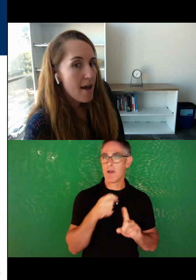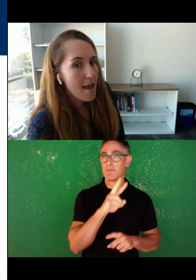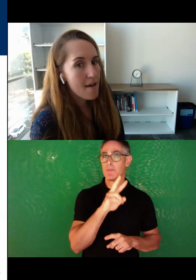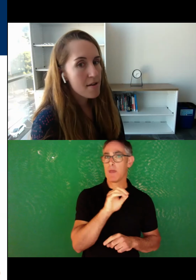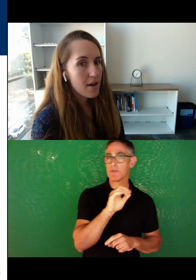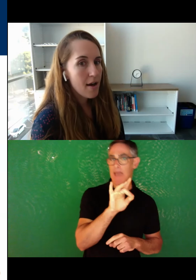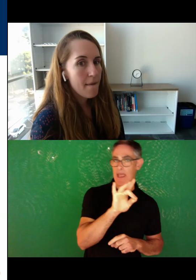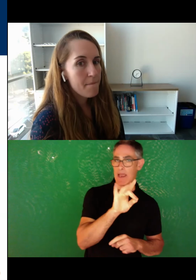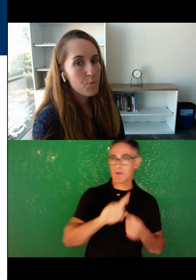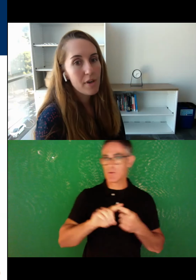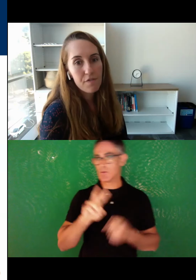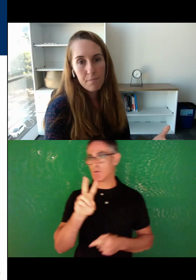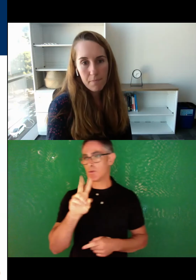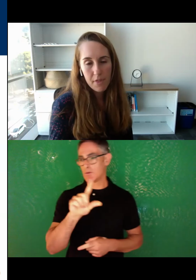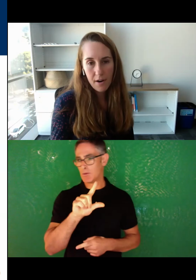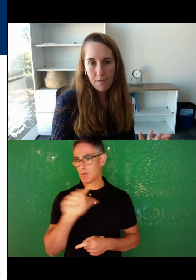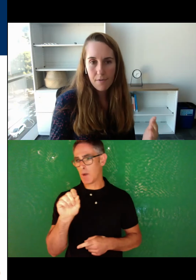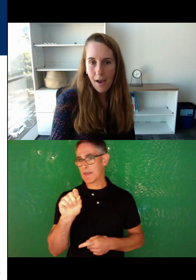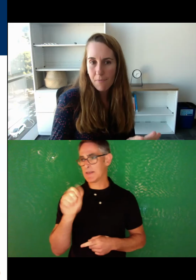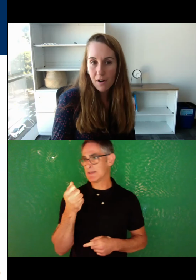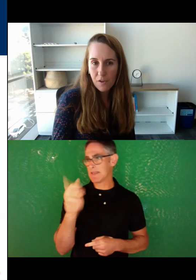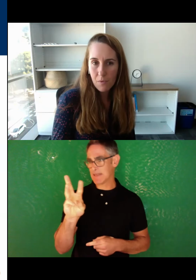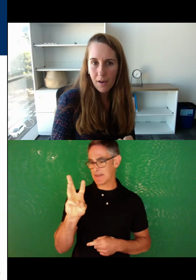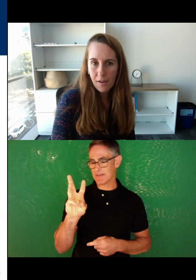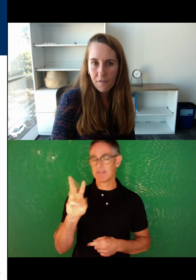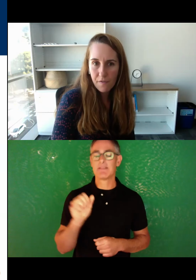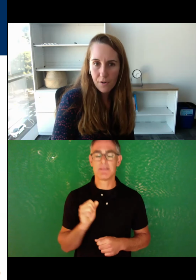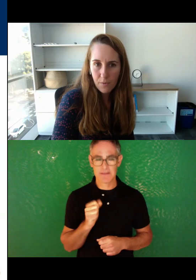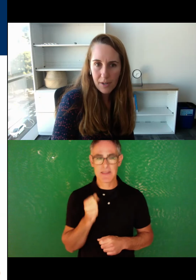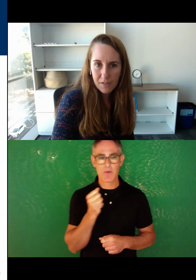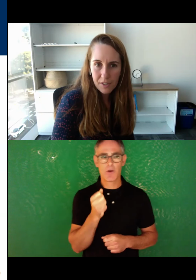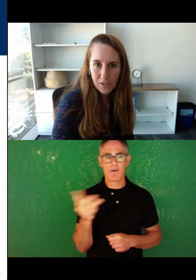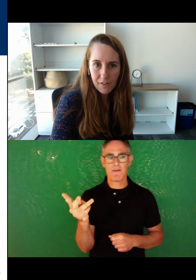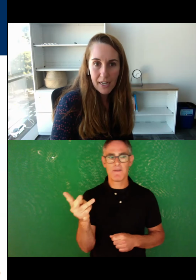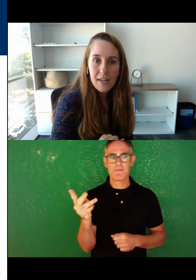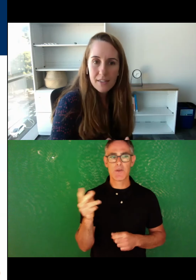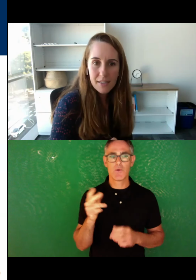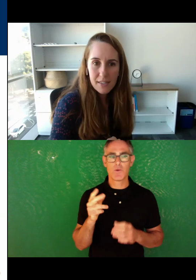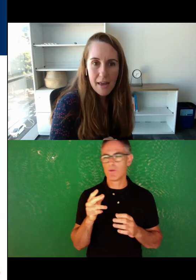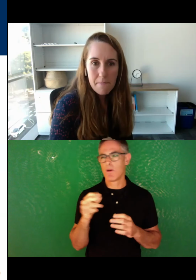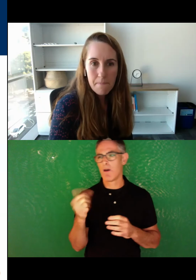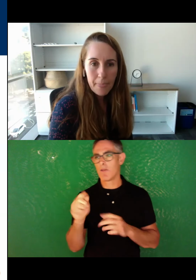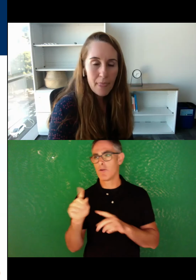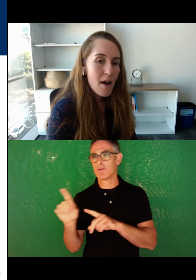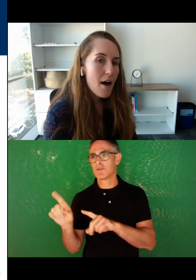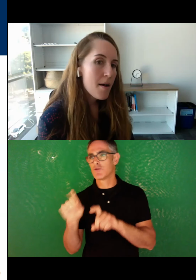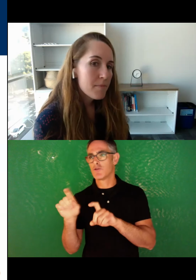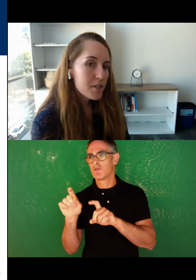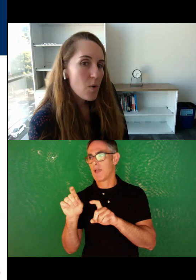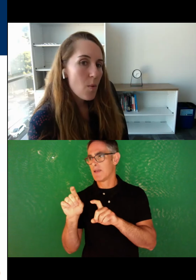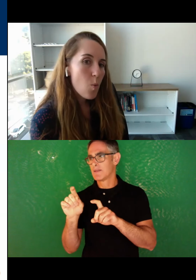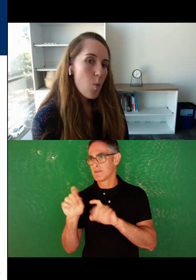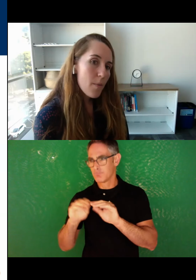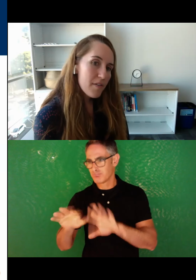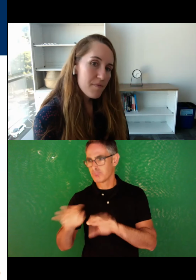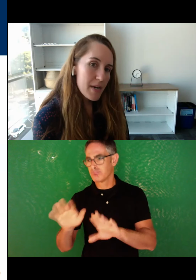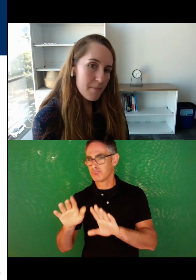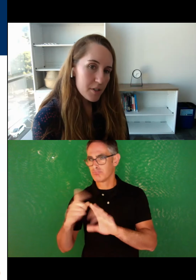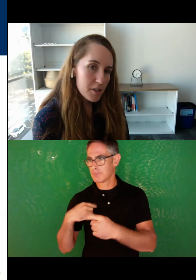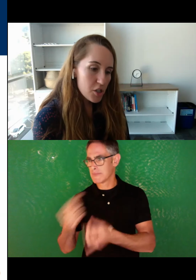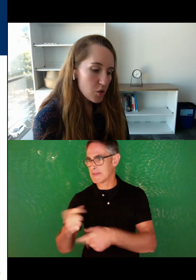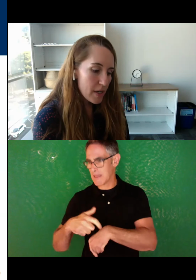2016, and there have been a few further waves of the survey since then. So what